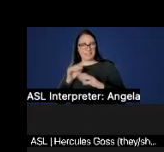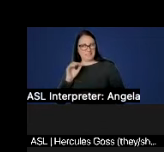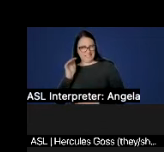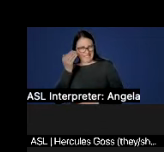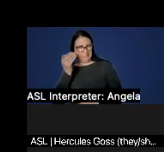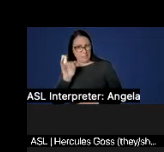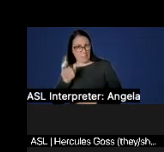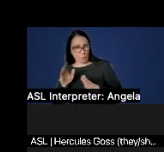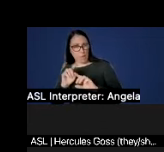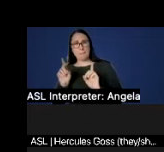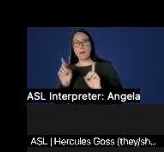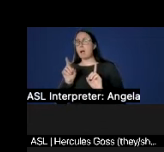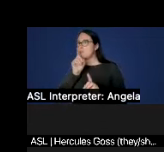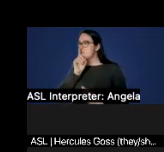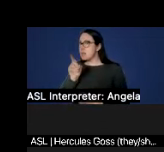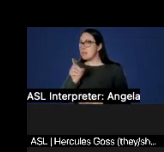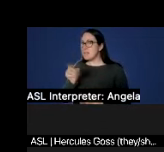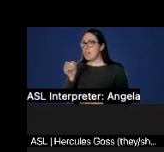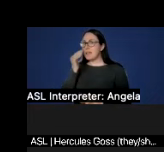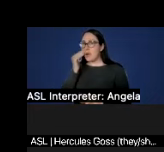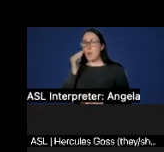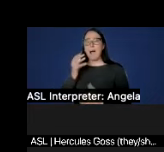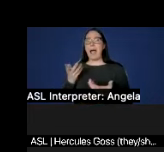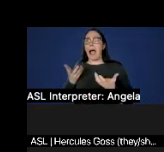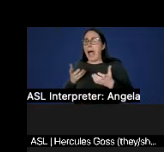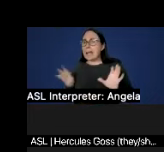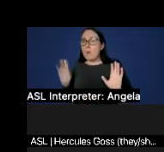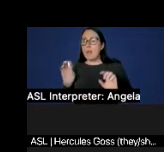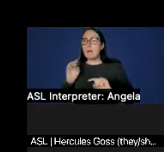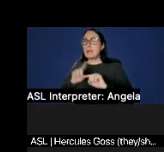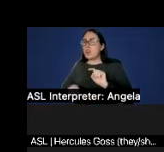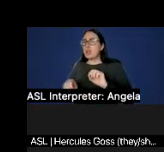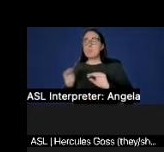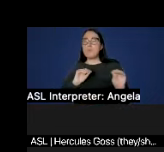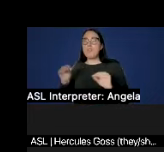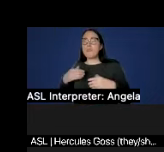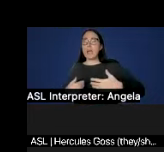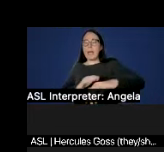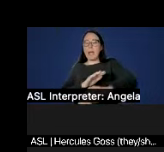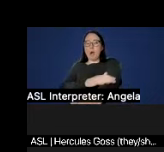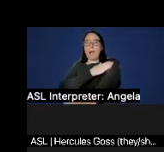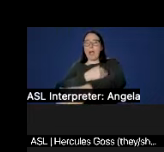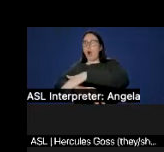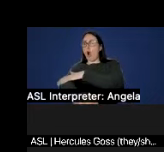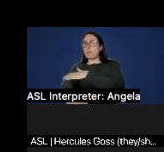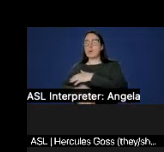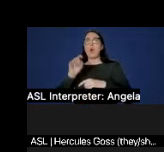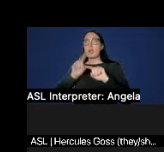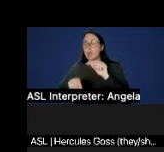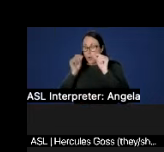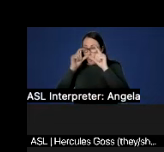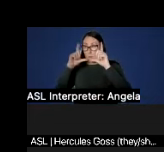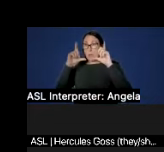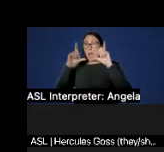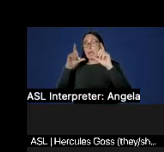when perhaps they themselves know that's not what I wanted, but I couldn't move my arms, or I just couldn't open my eyes all the